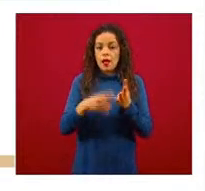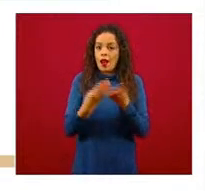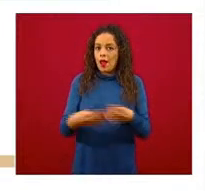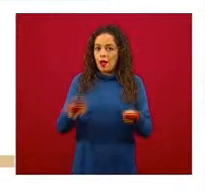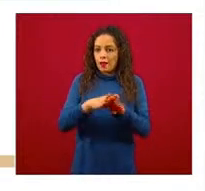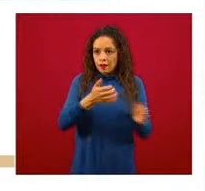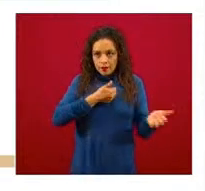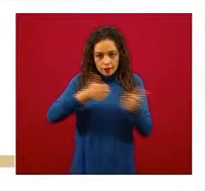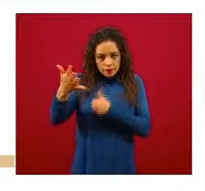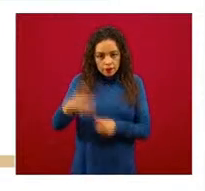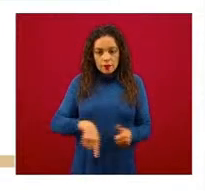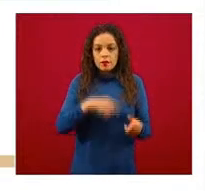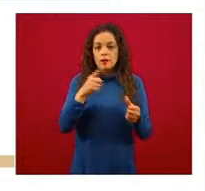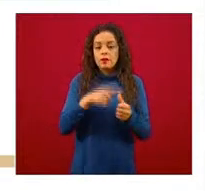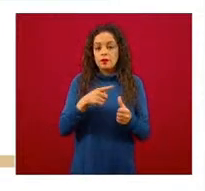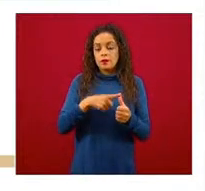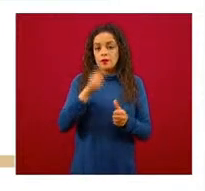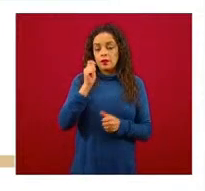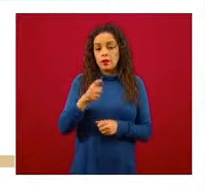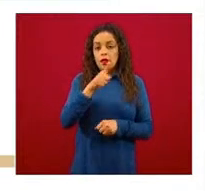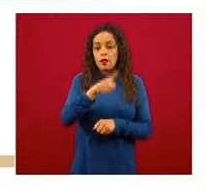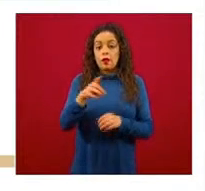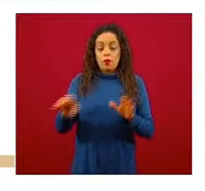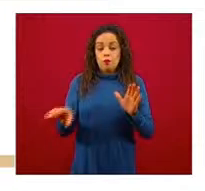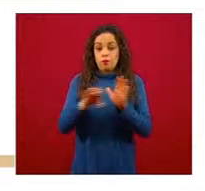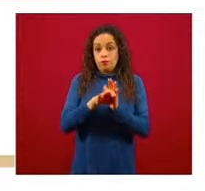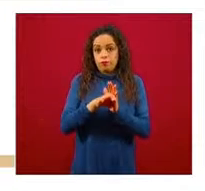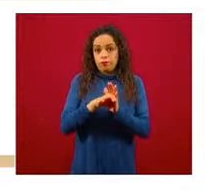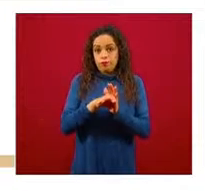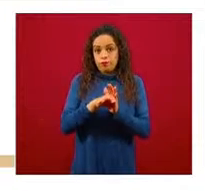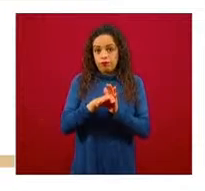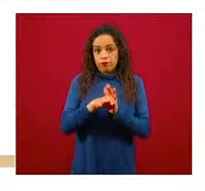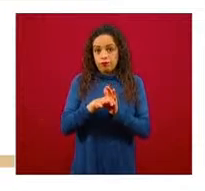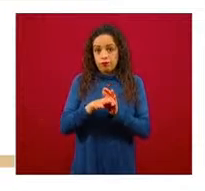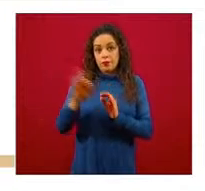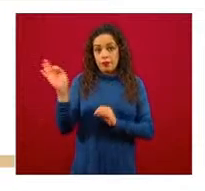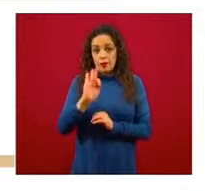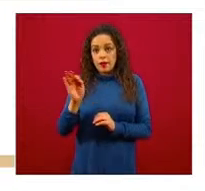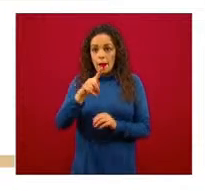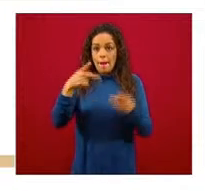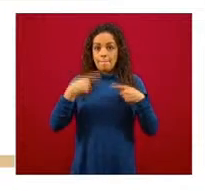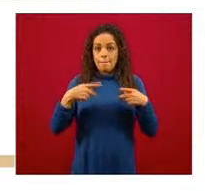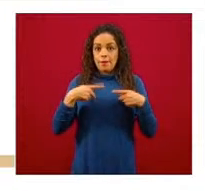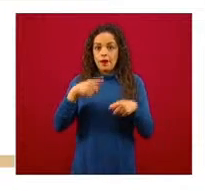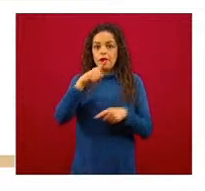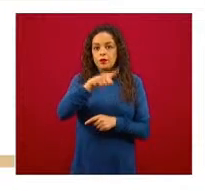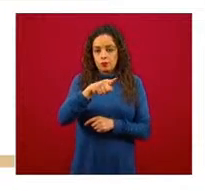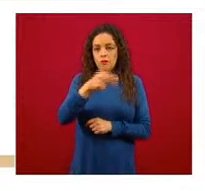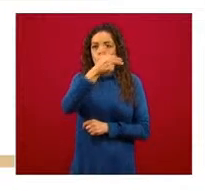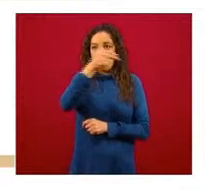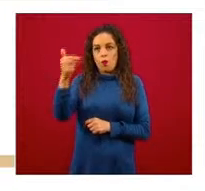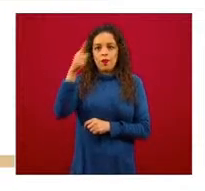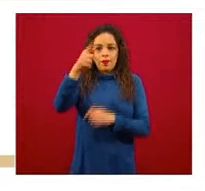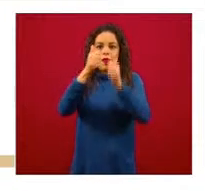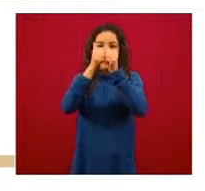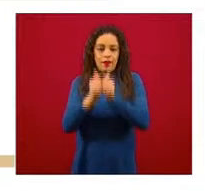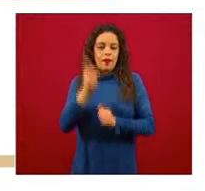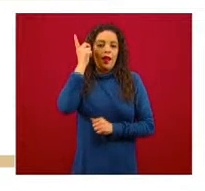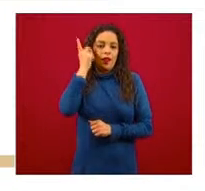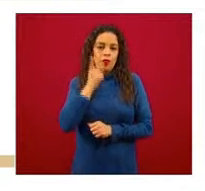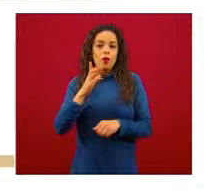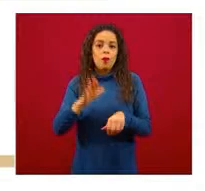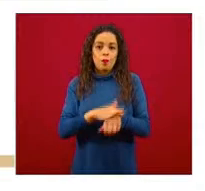delivery, takeout, and room service are the